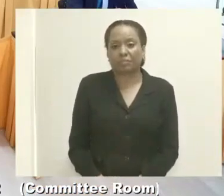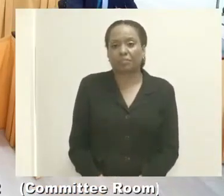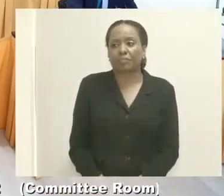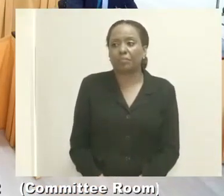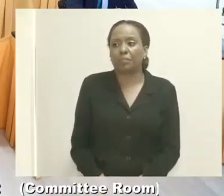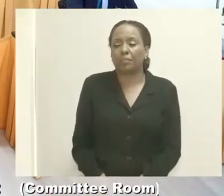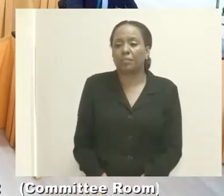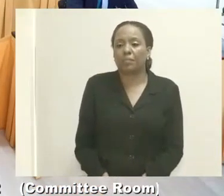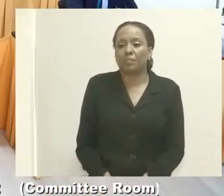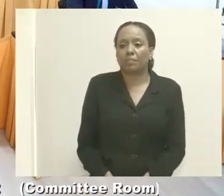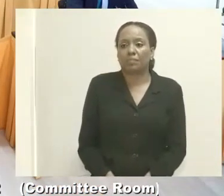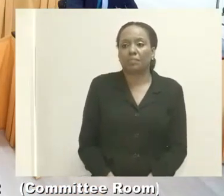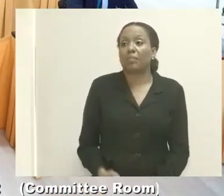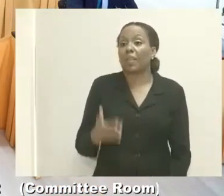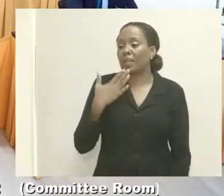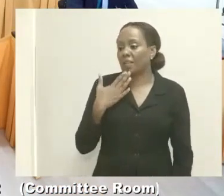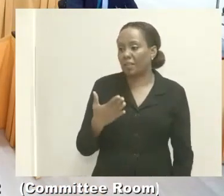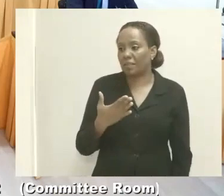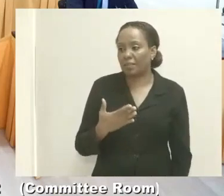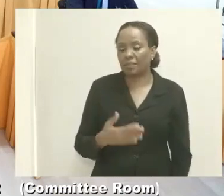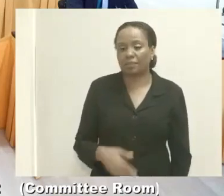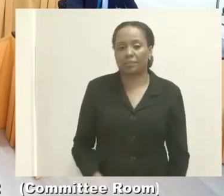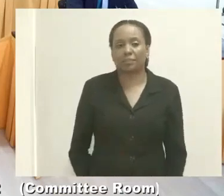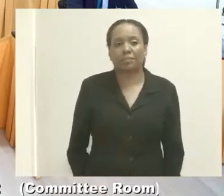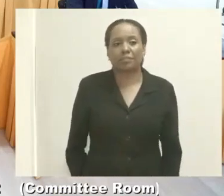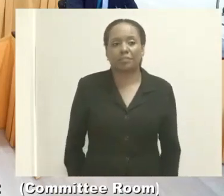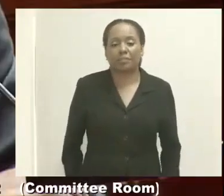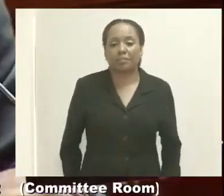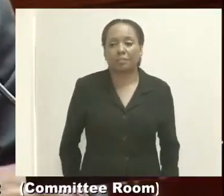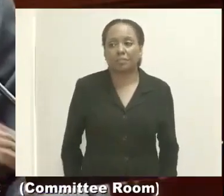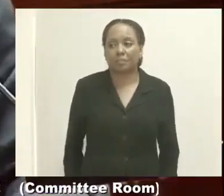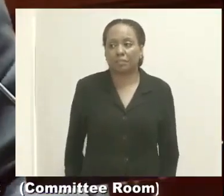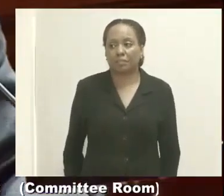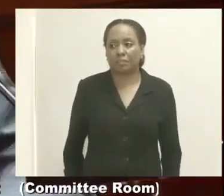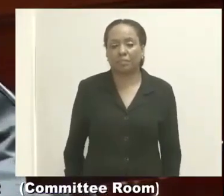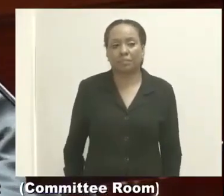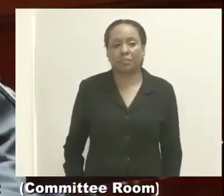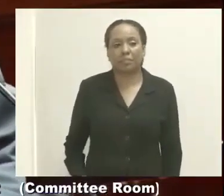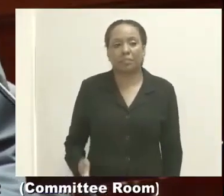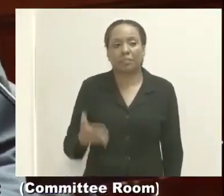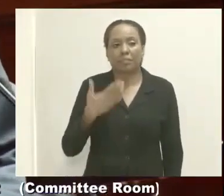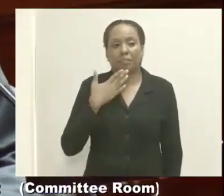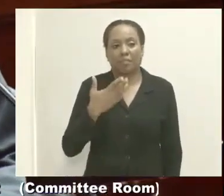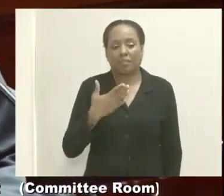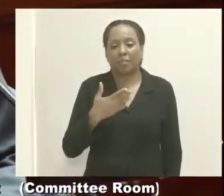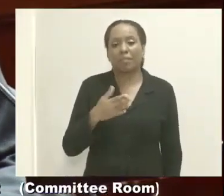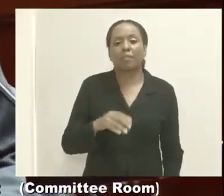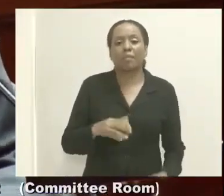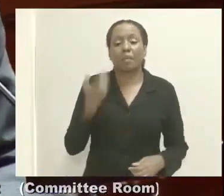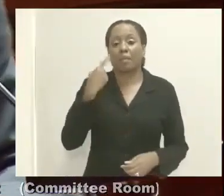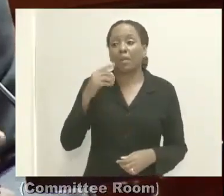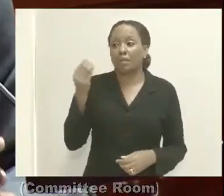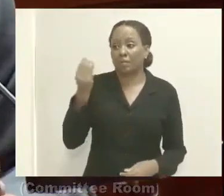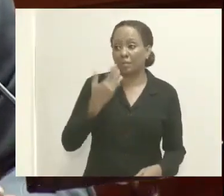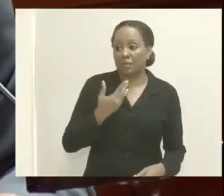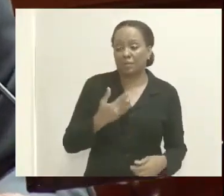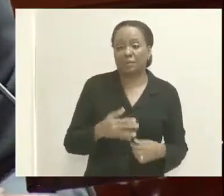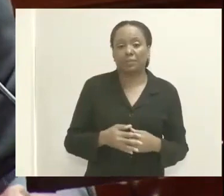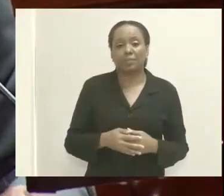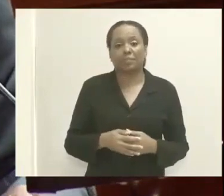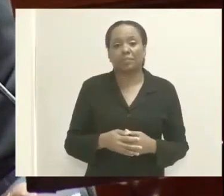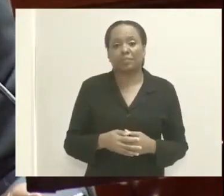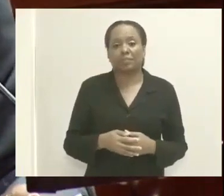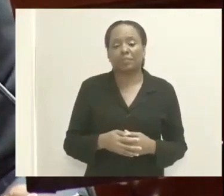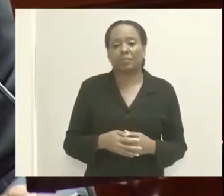And thank you, Madam Registrar, for that information. And